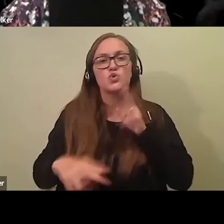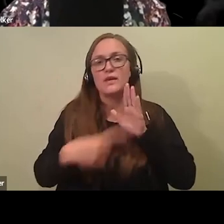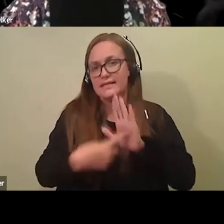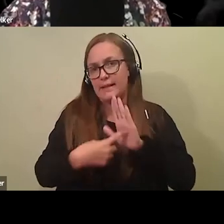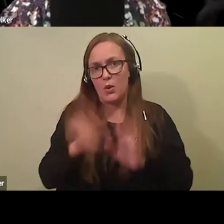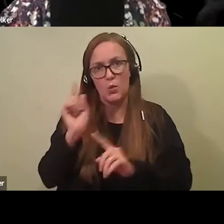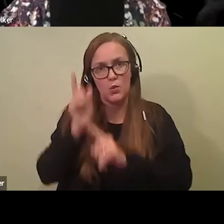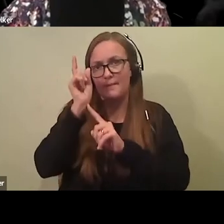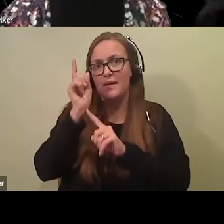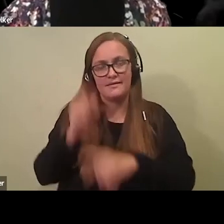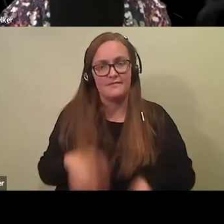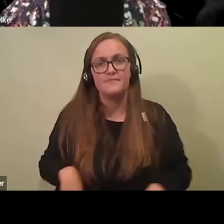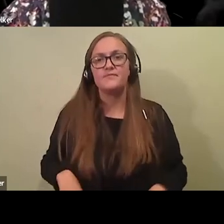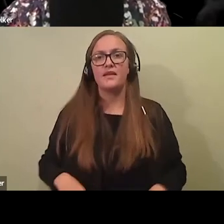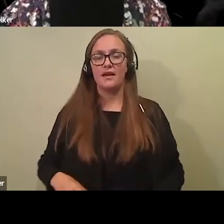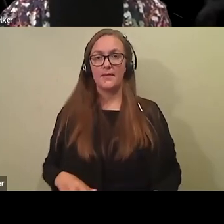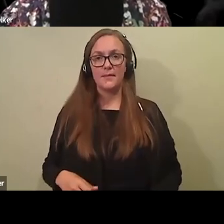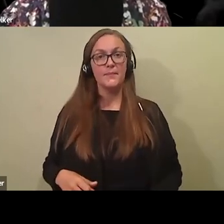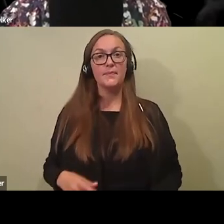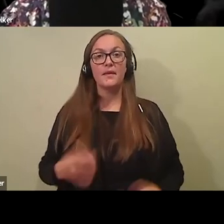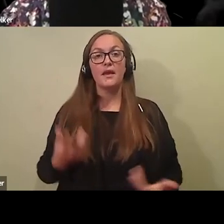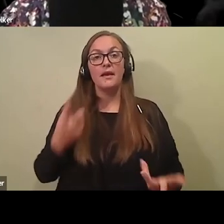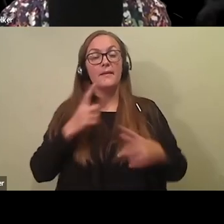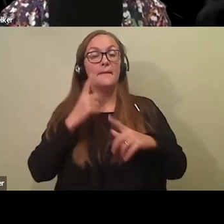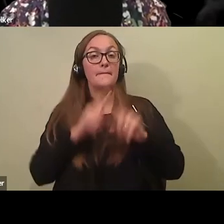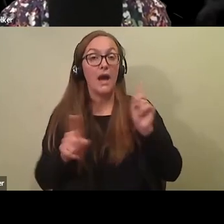Just 1 minute it'll take, but basically,